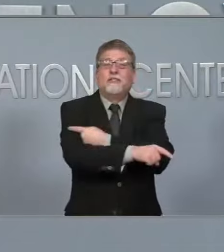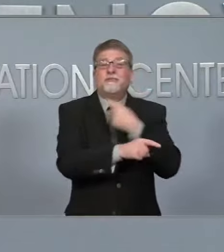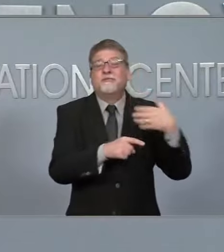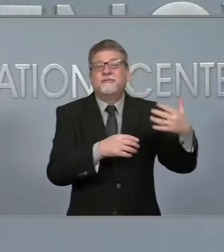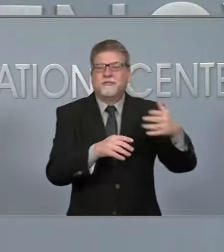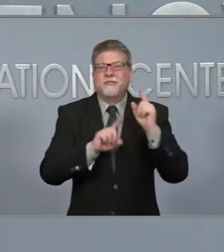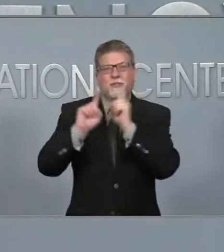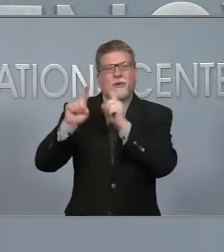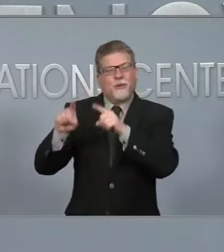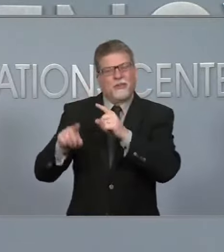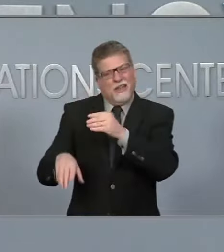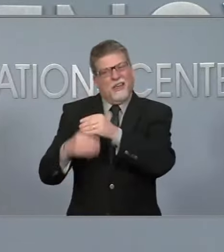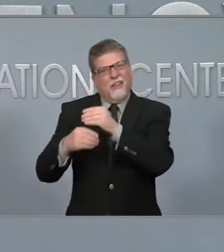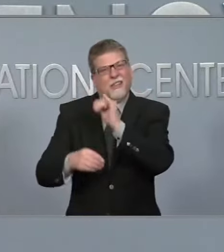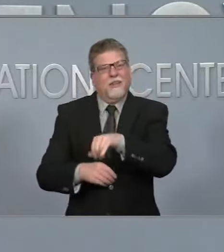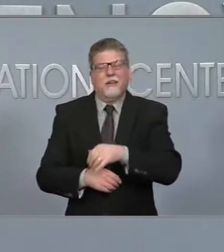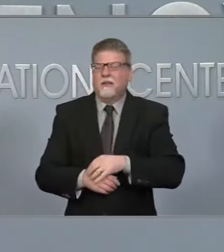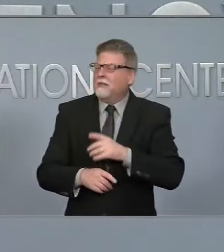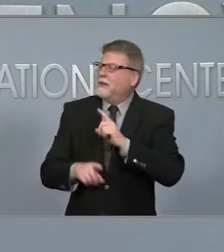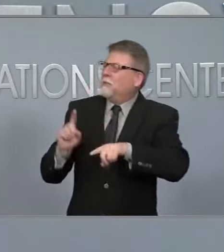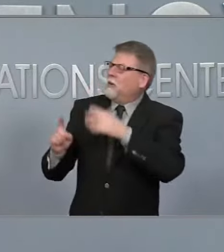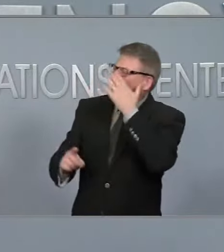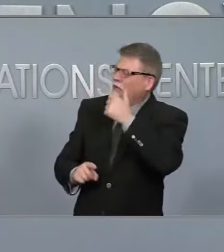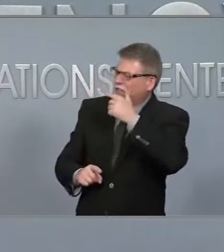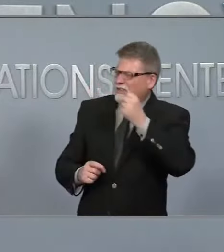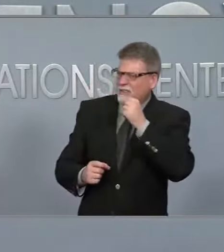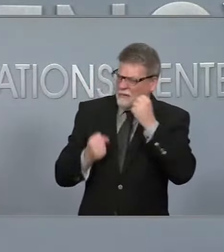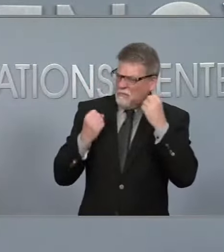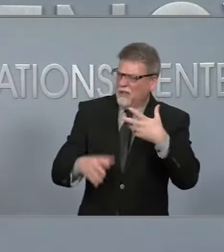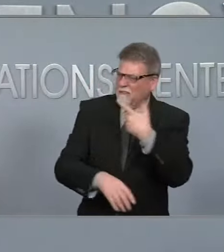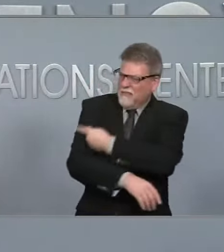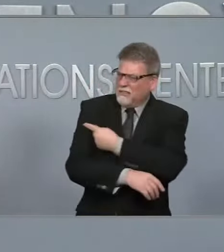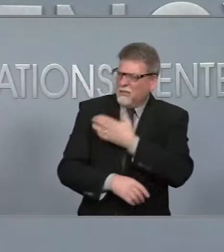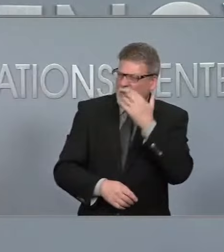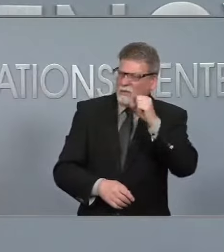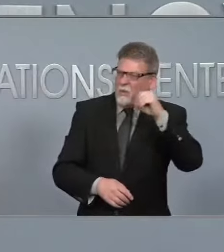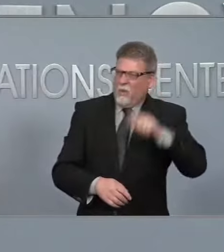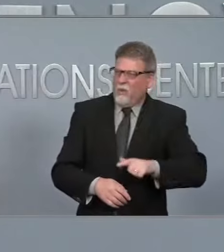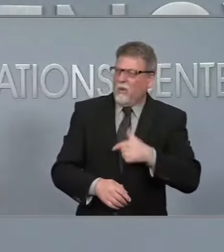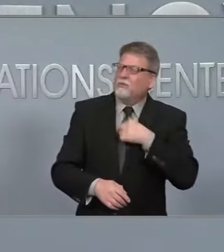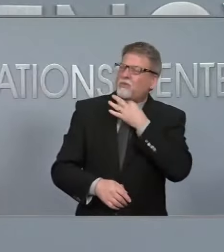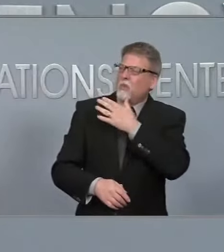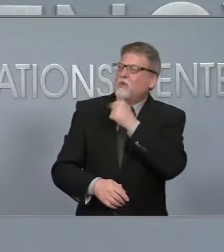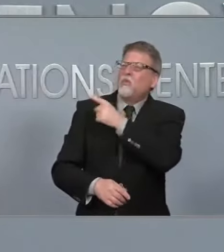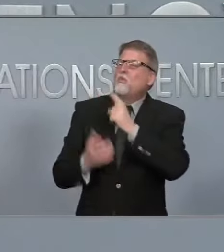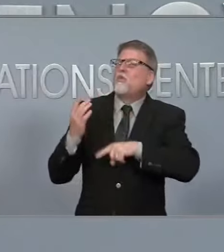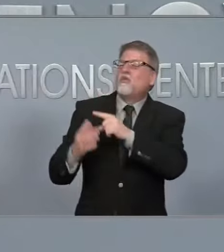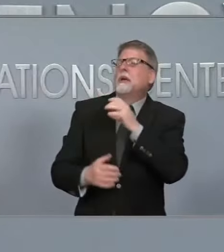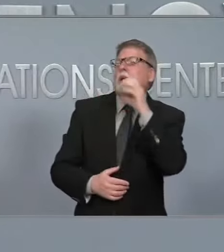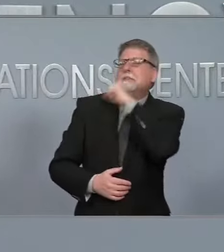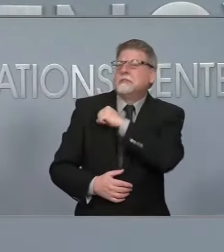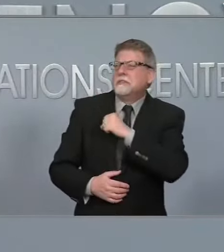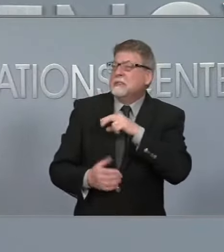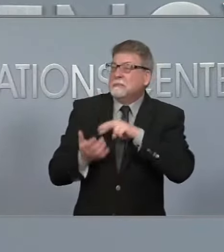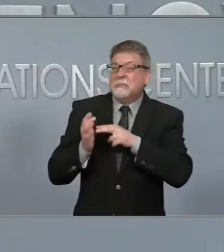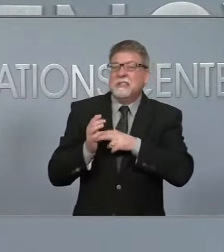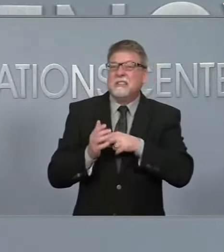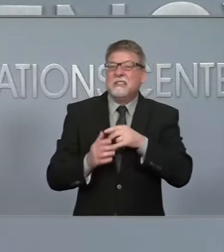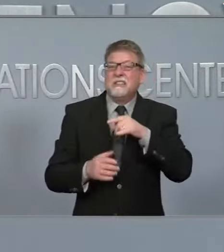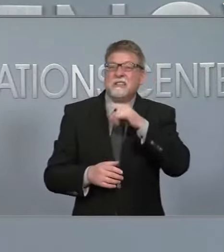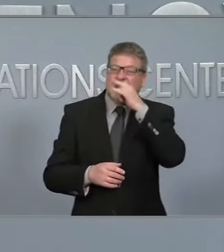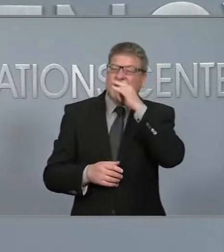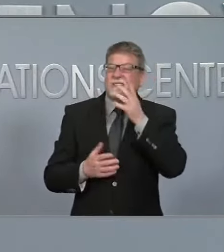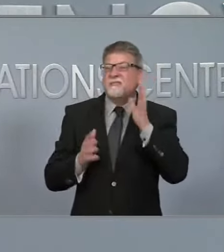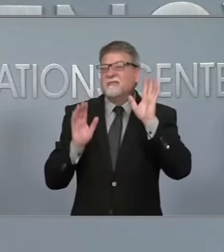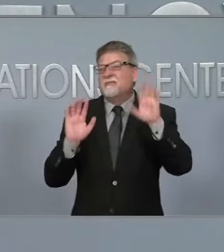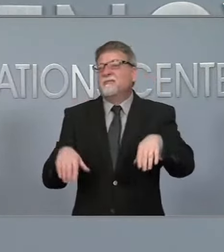the vaccine. Why do you think that percentage is so low, especially for that demographic, the children above 5? Is the message not resonating? Do